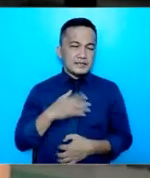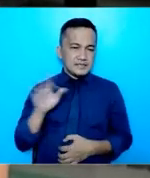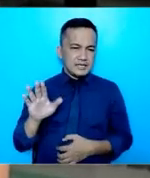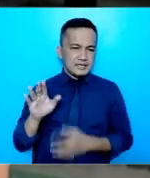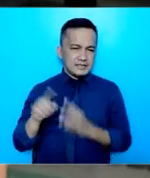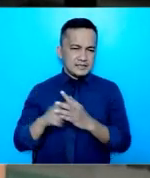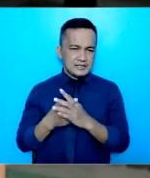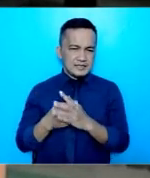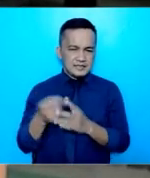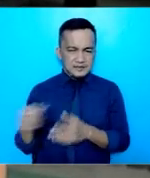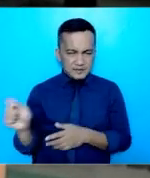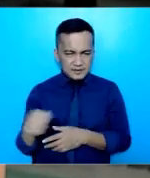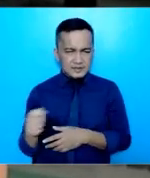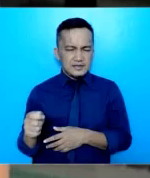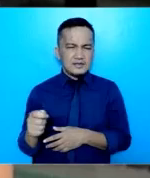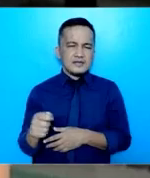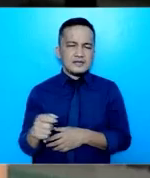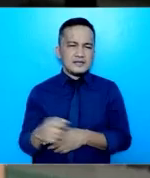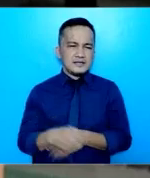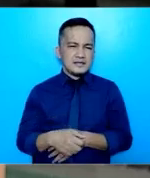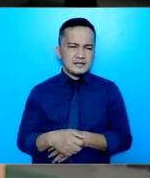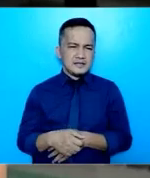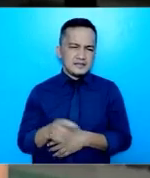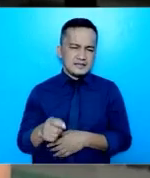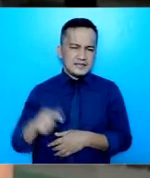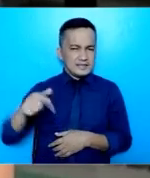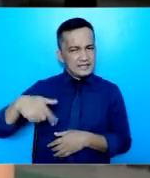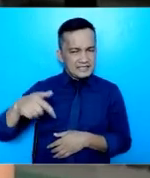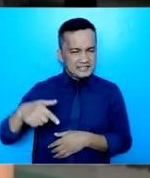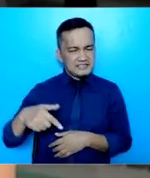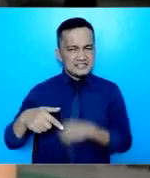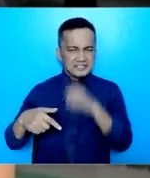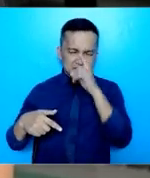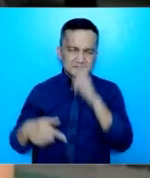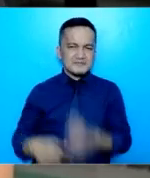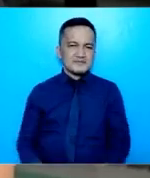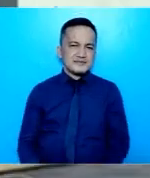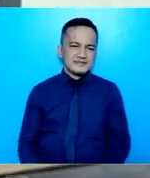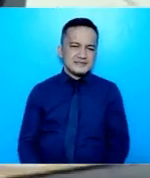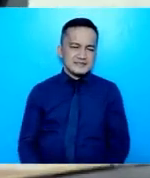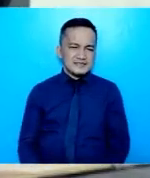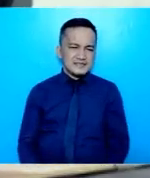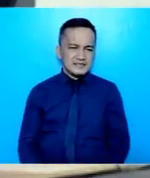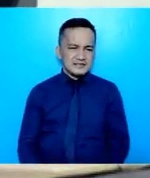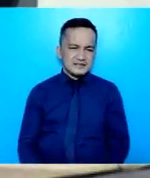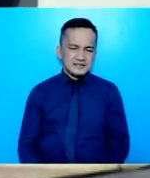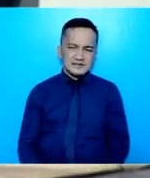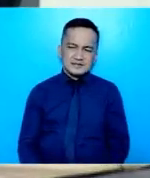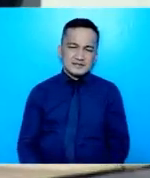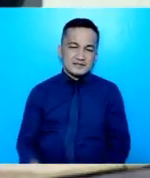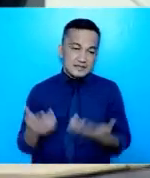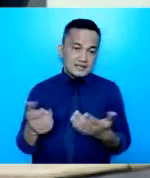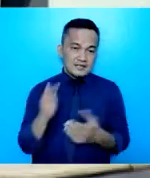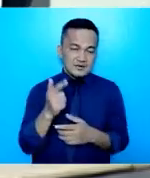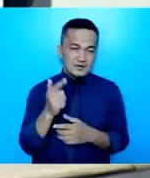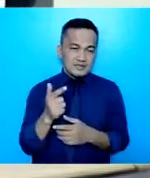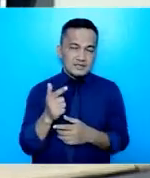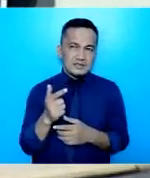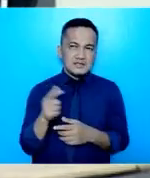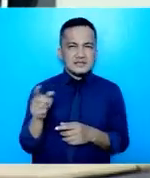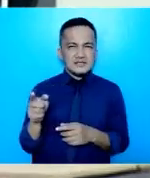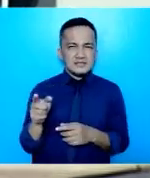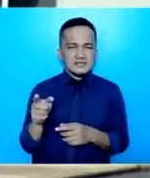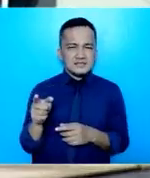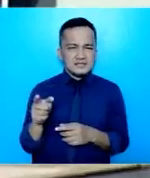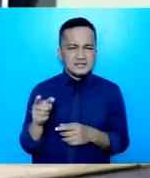fencing at a kind of late age. Because your 20s, that's already the